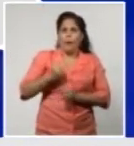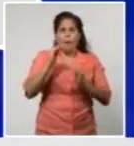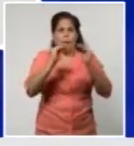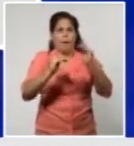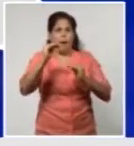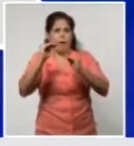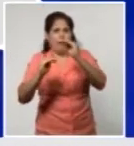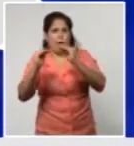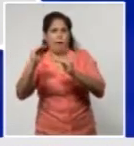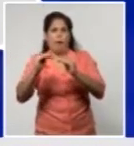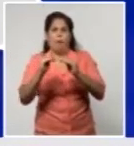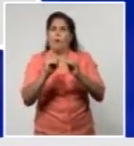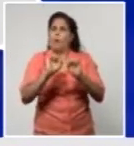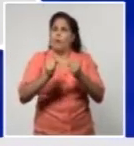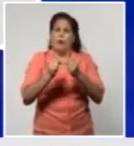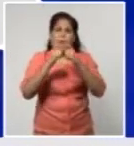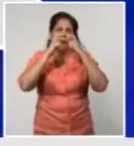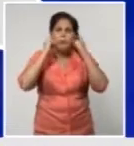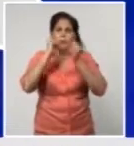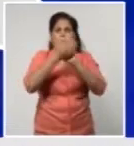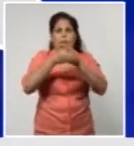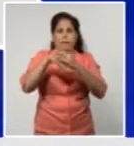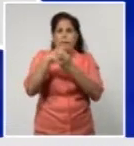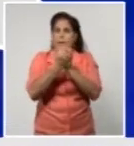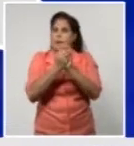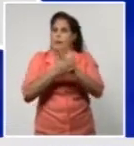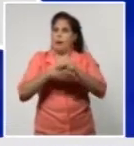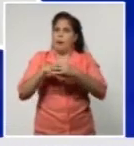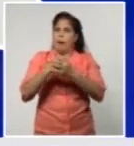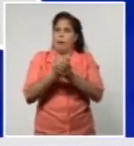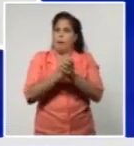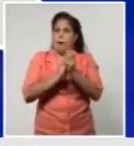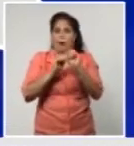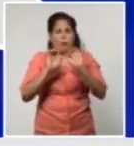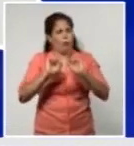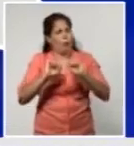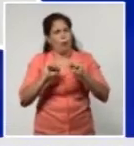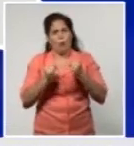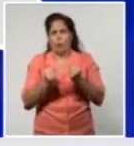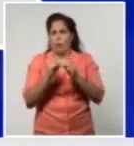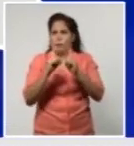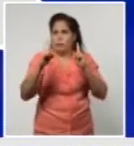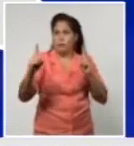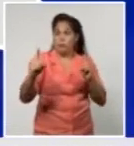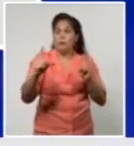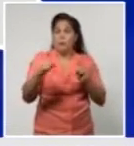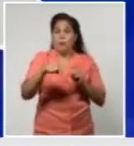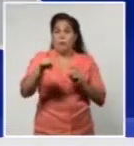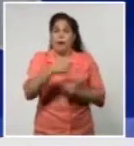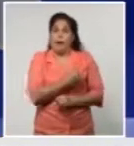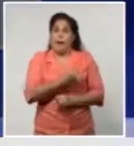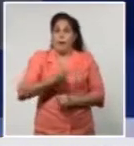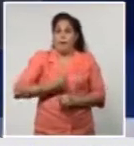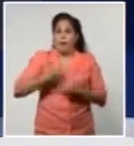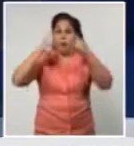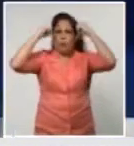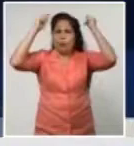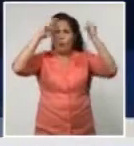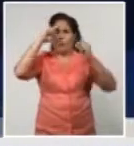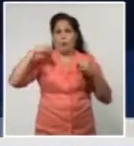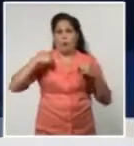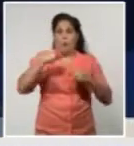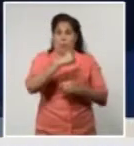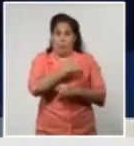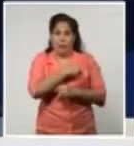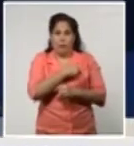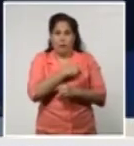done by our country with the enforcement of the restrictions all over the country.